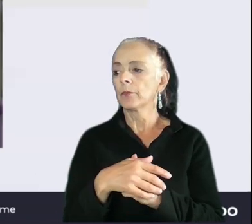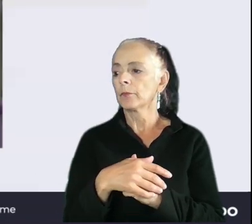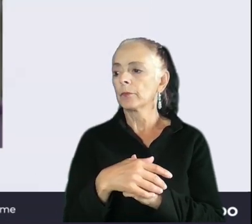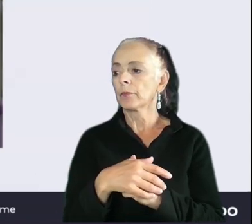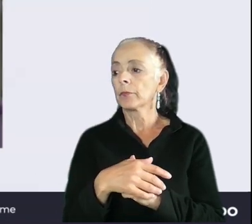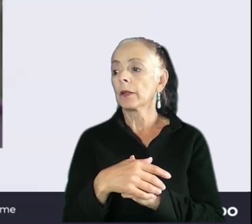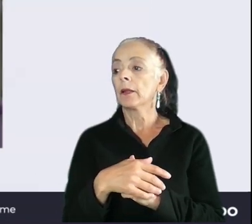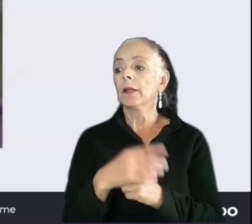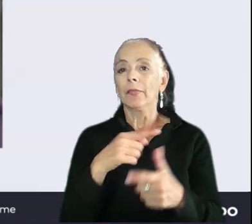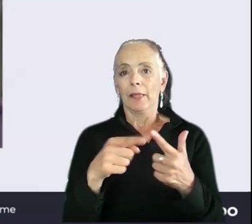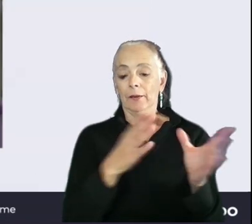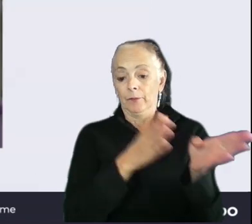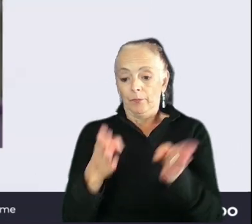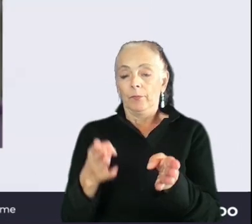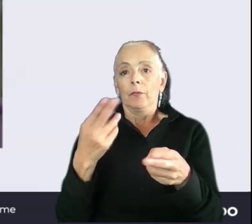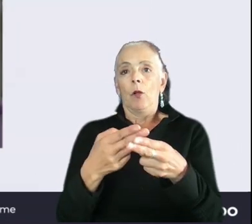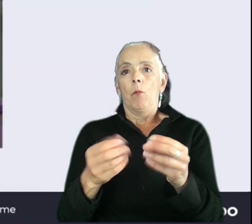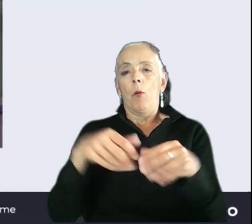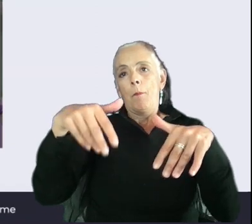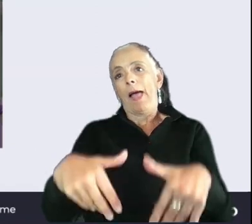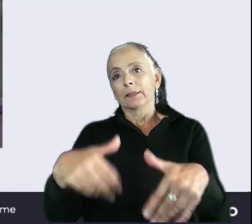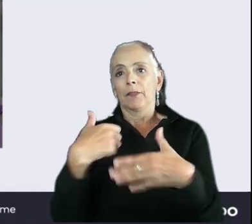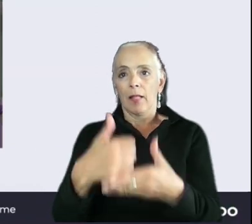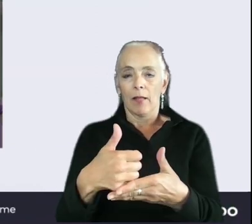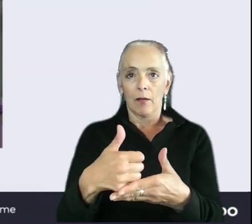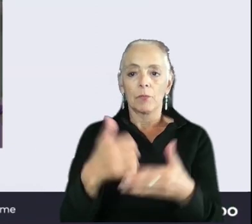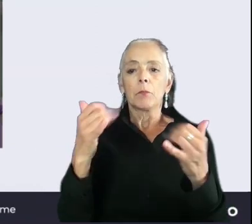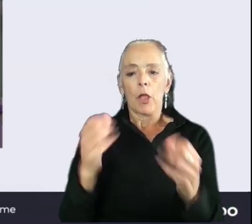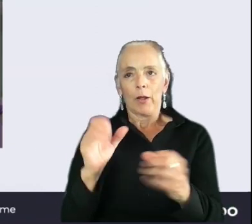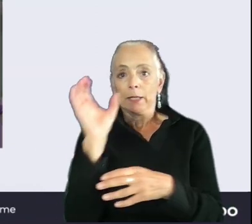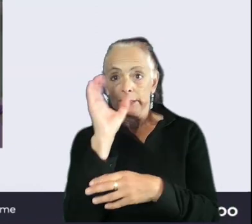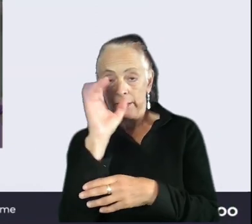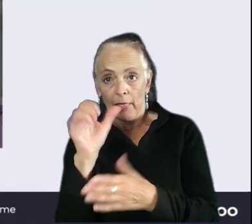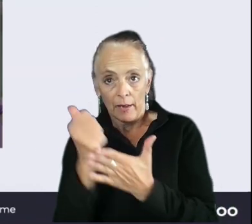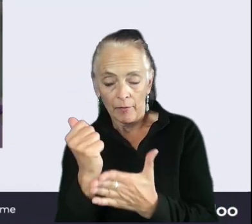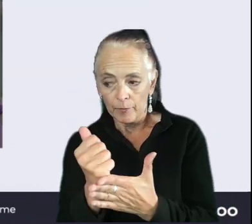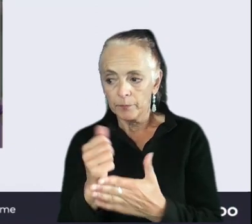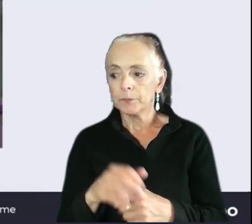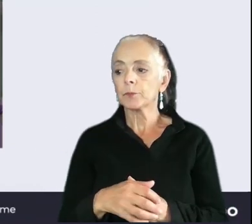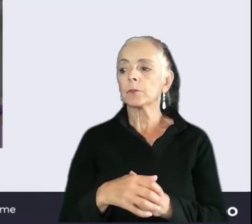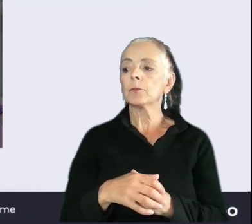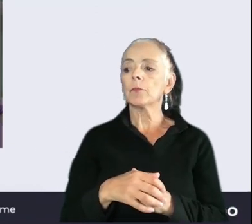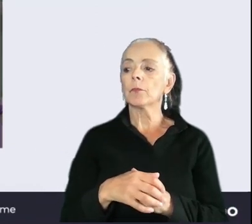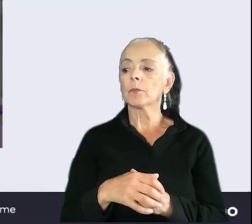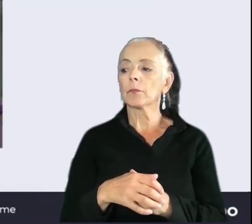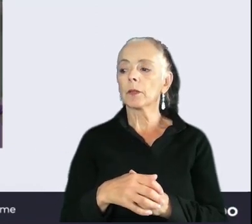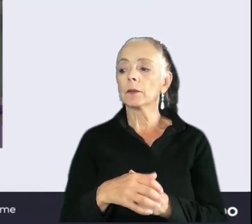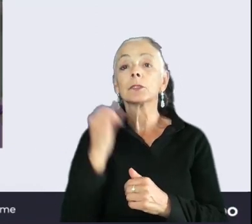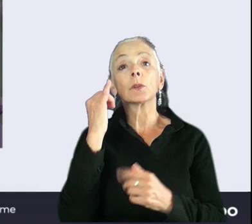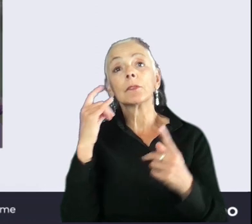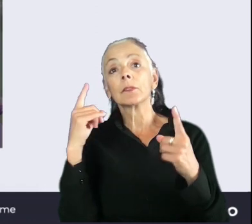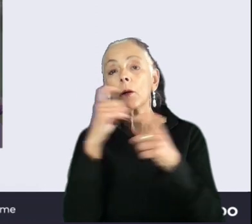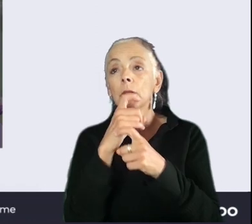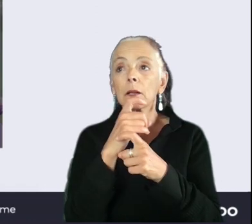And then what I call a passive help, so it's what the player can actively seek. So one of the complexity of our game is